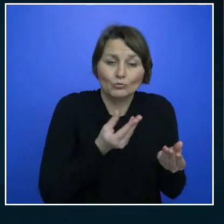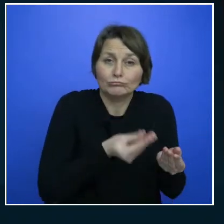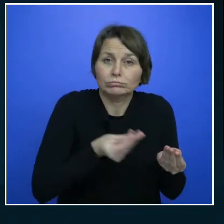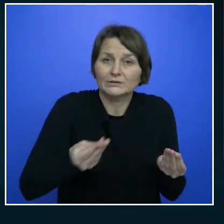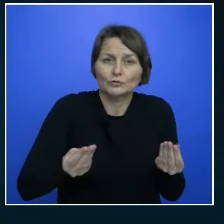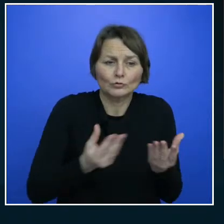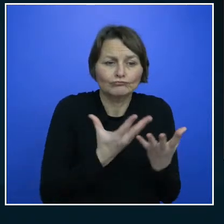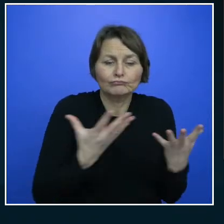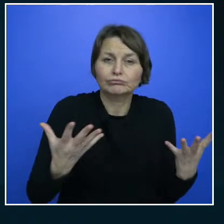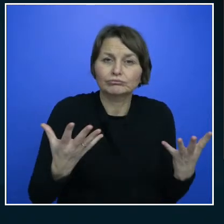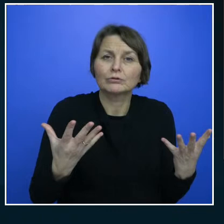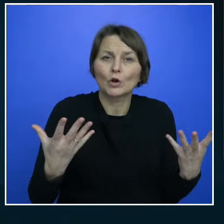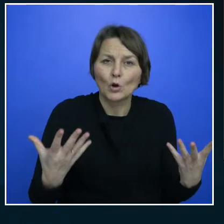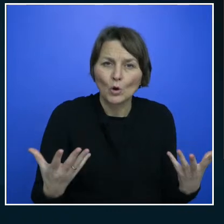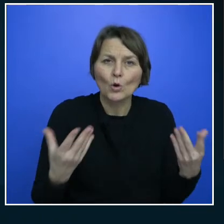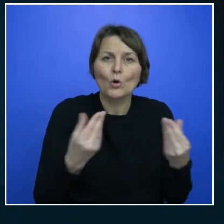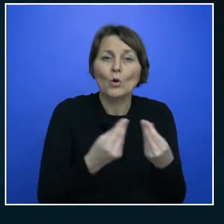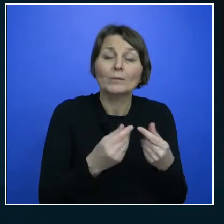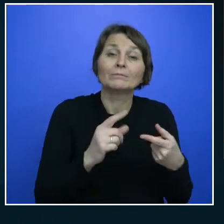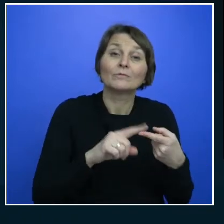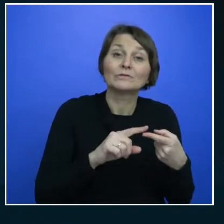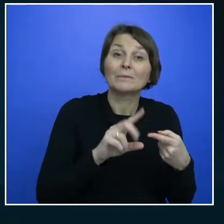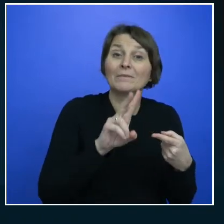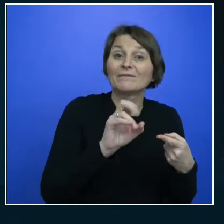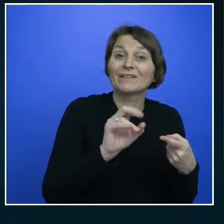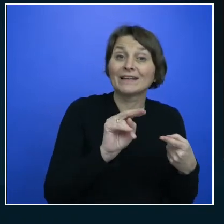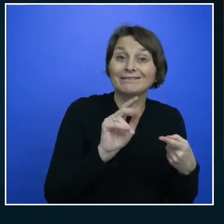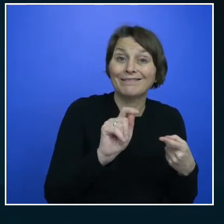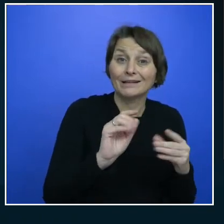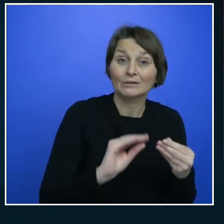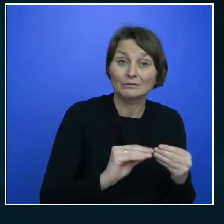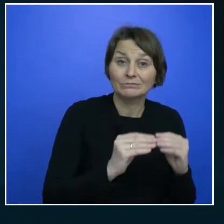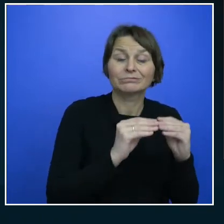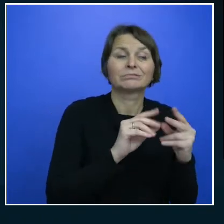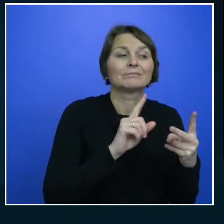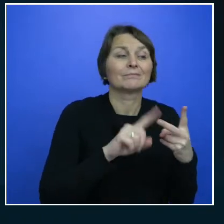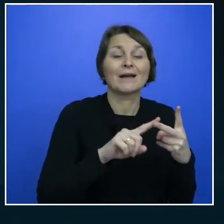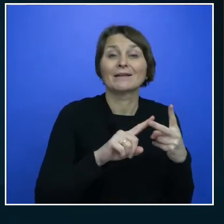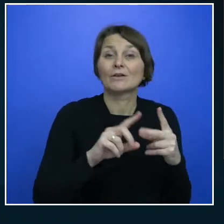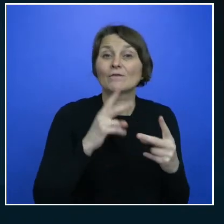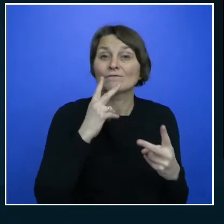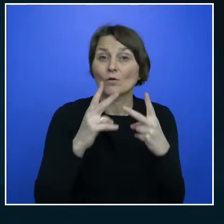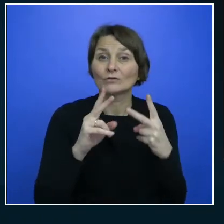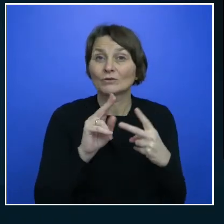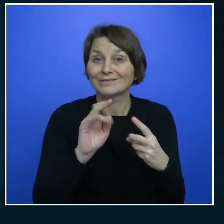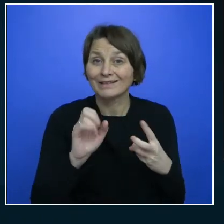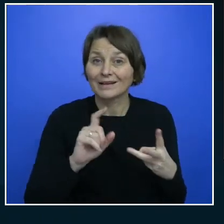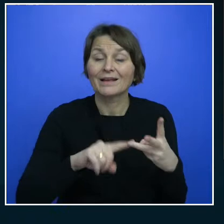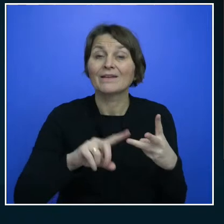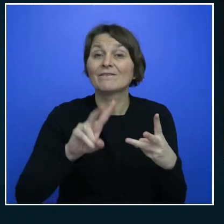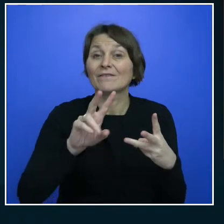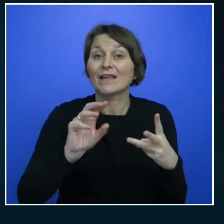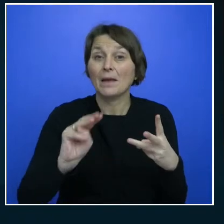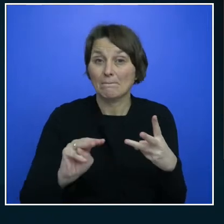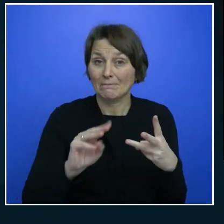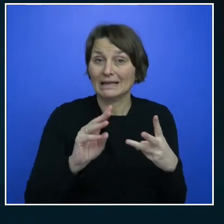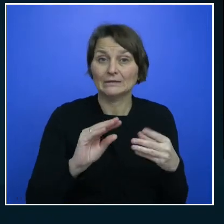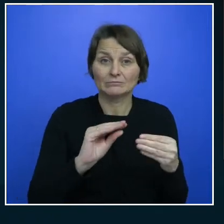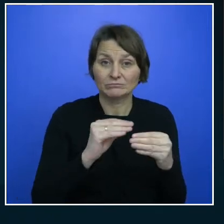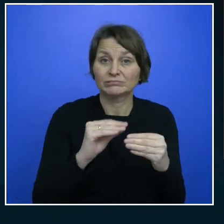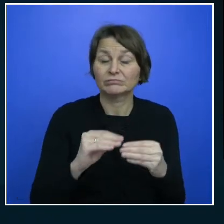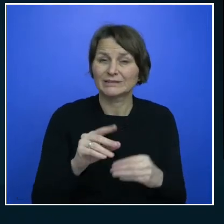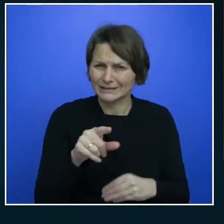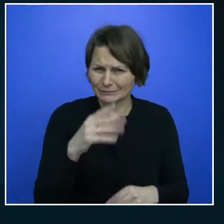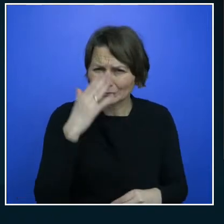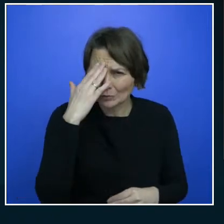creating. So I have a VNet that I'm creating here. I have a virtual NIC, and I have a VM. So if you're familiar with VMs in Azure,